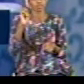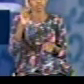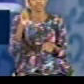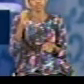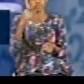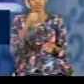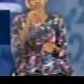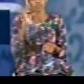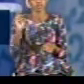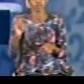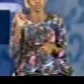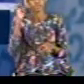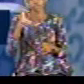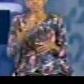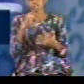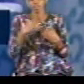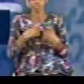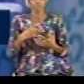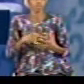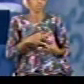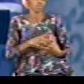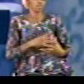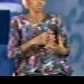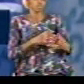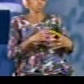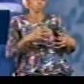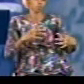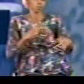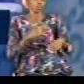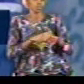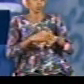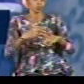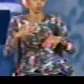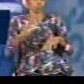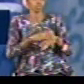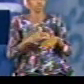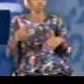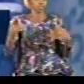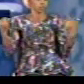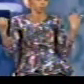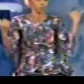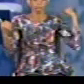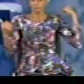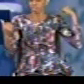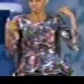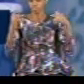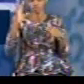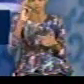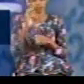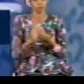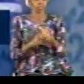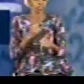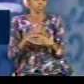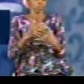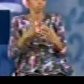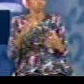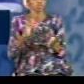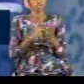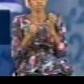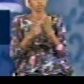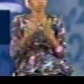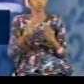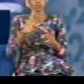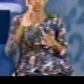had a swelling on her back for 7 years. In fact, before the crusade, it was even bringing out